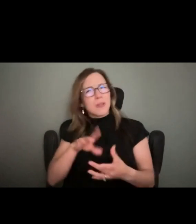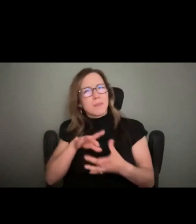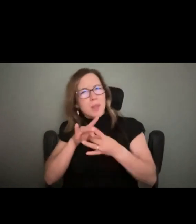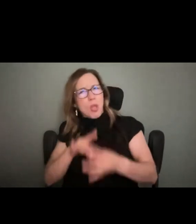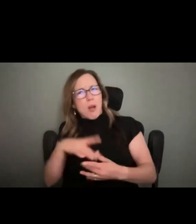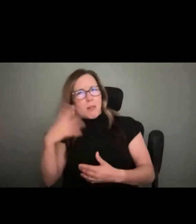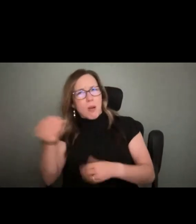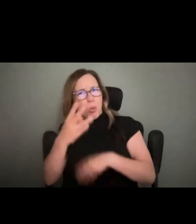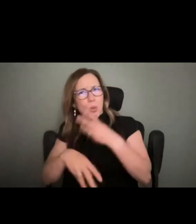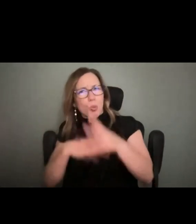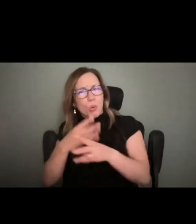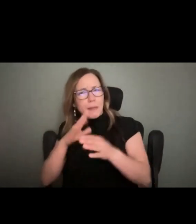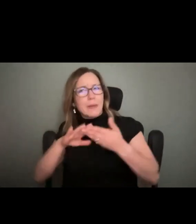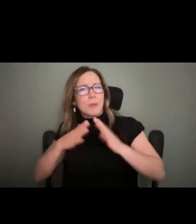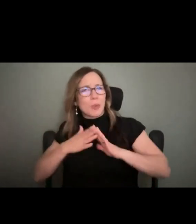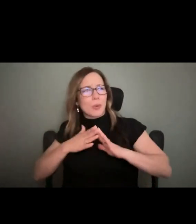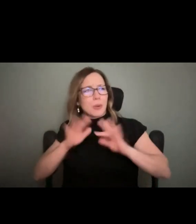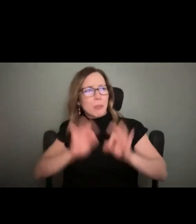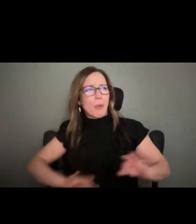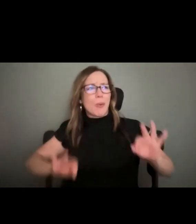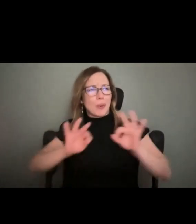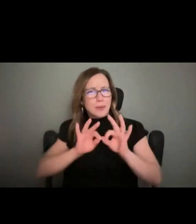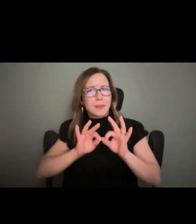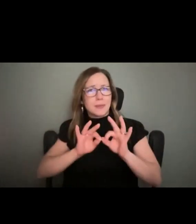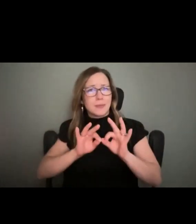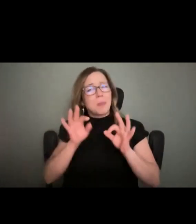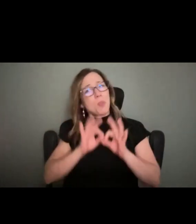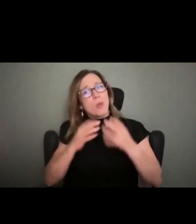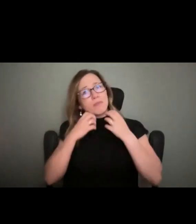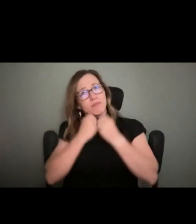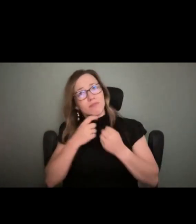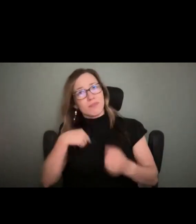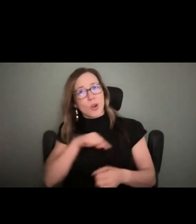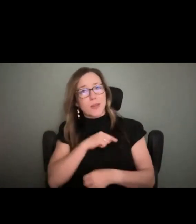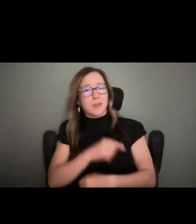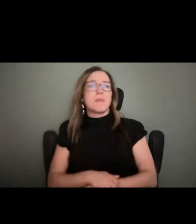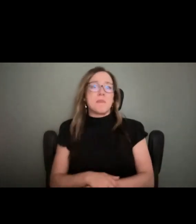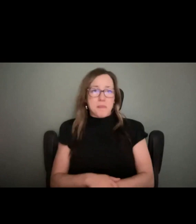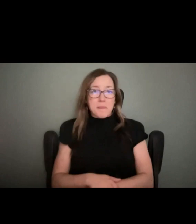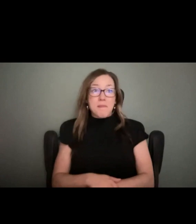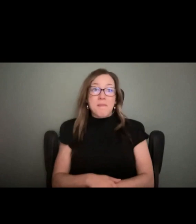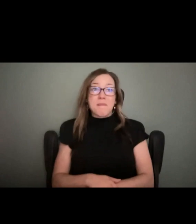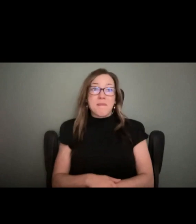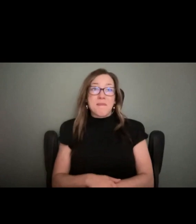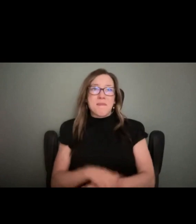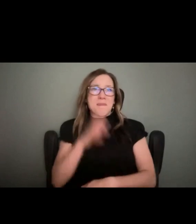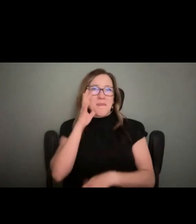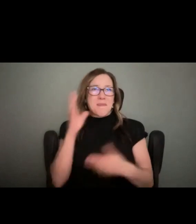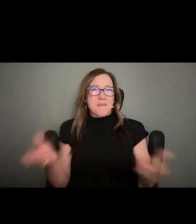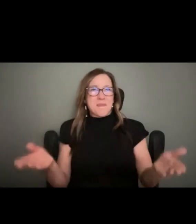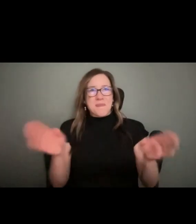community. They're important to us. So I will close there.